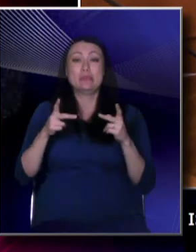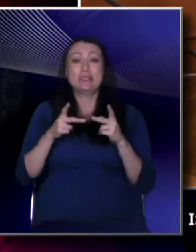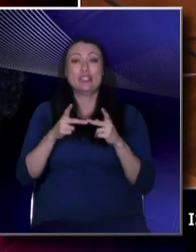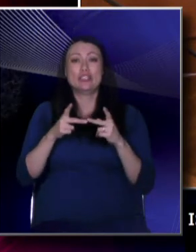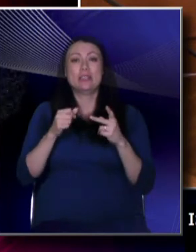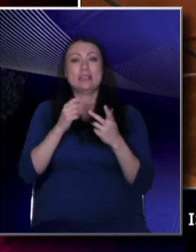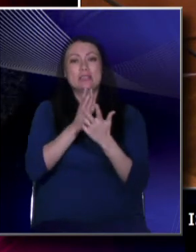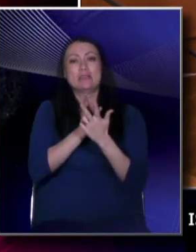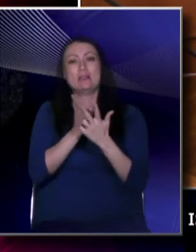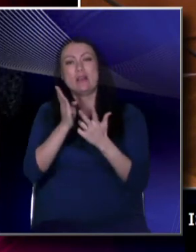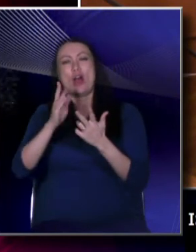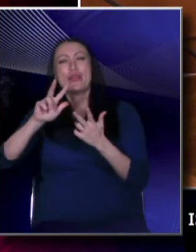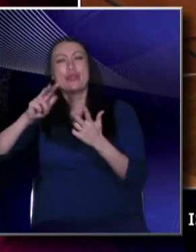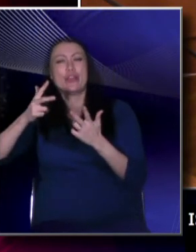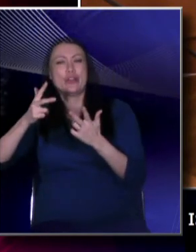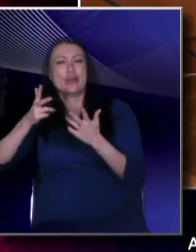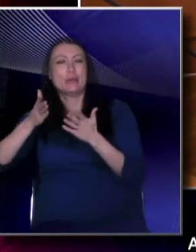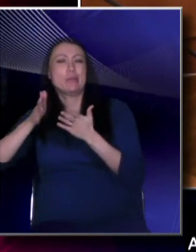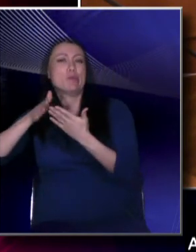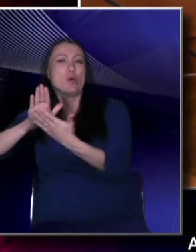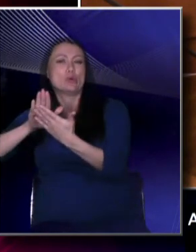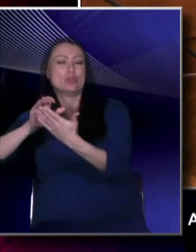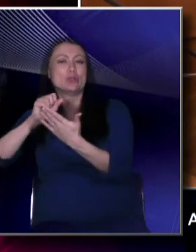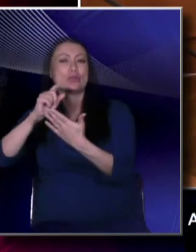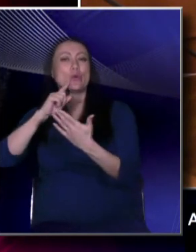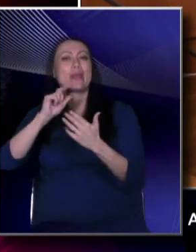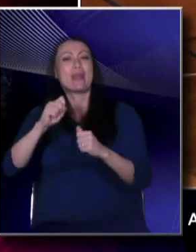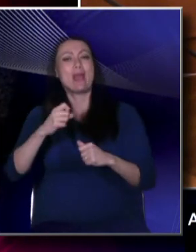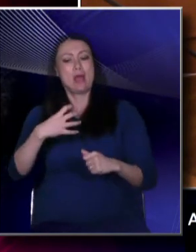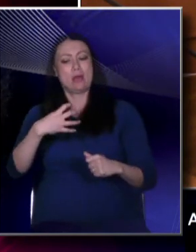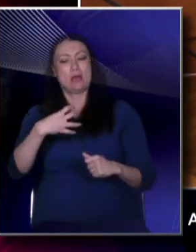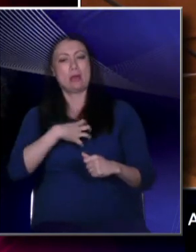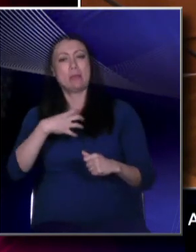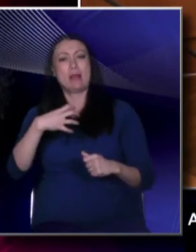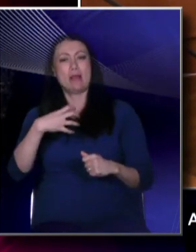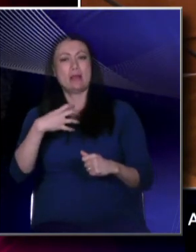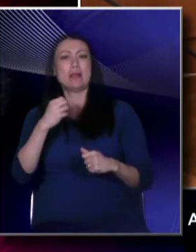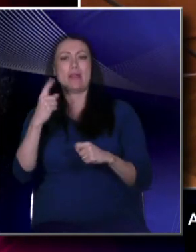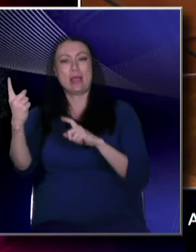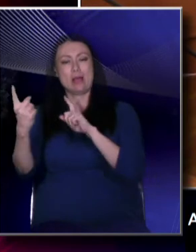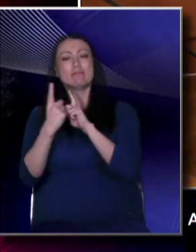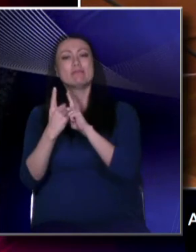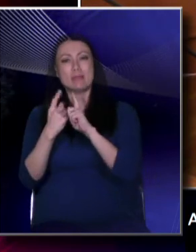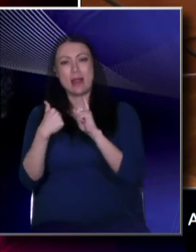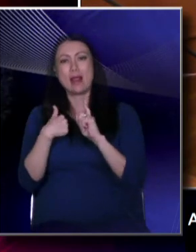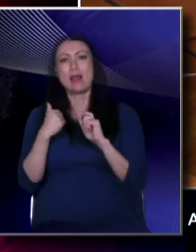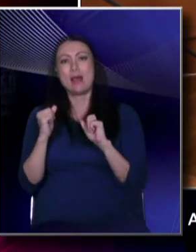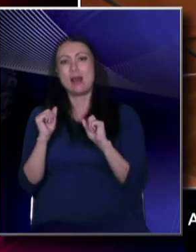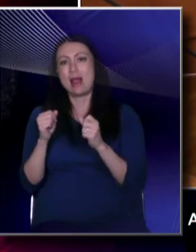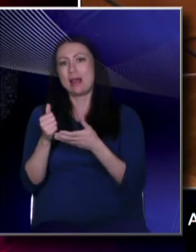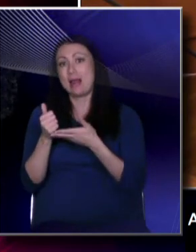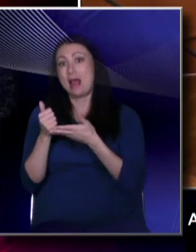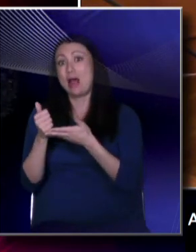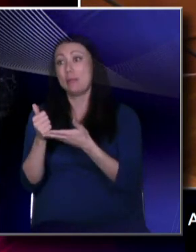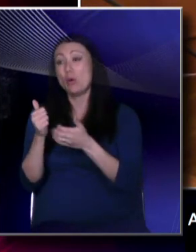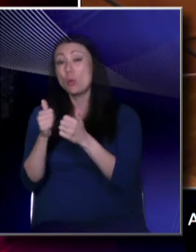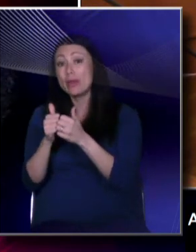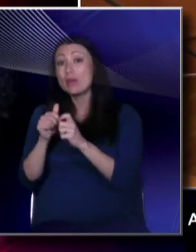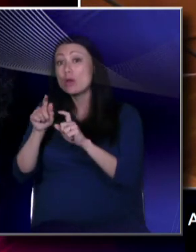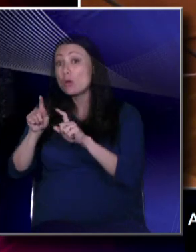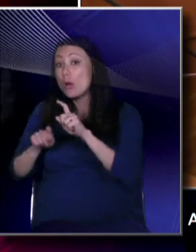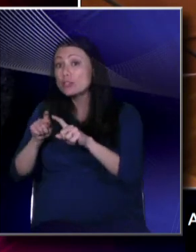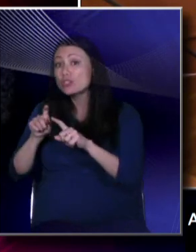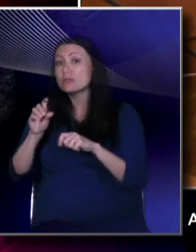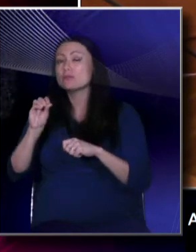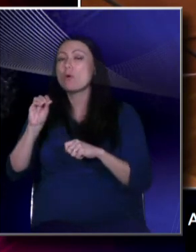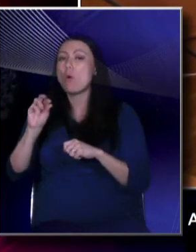track so that folks have an option to grievance or complaints. They can come to me and I can assist either with questions